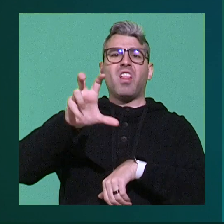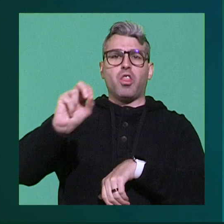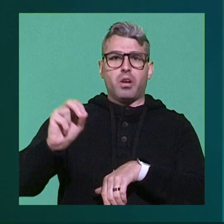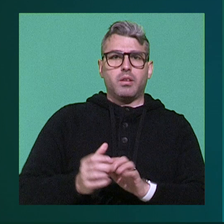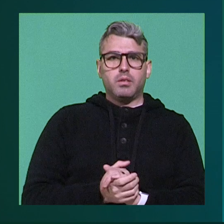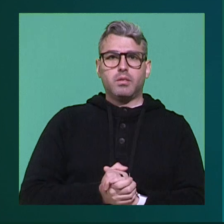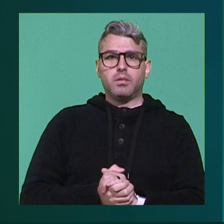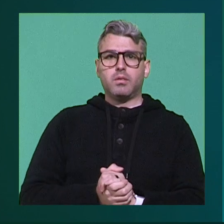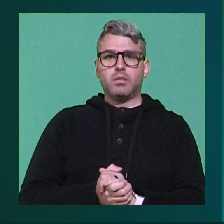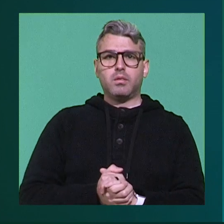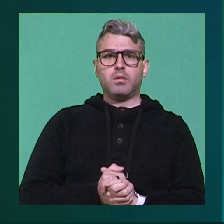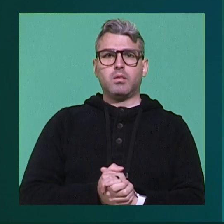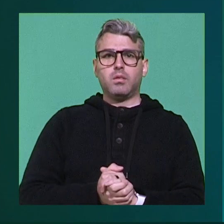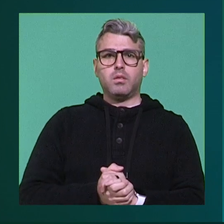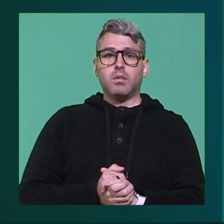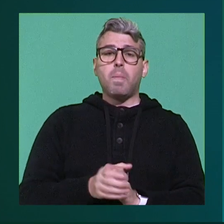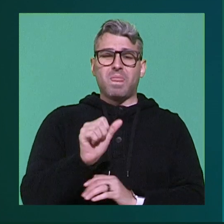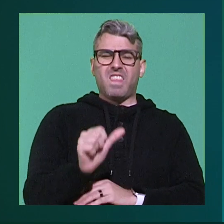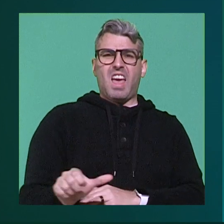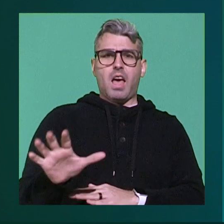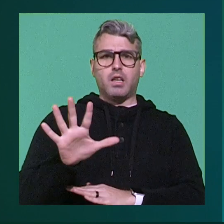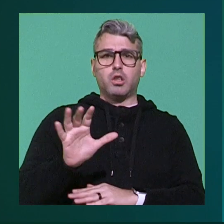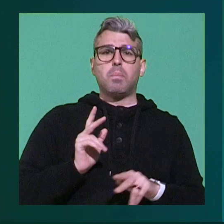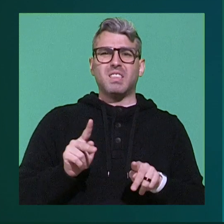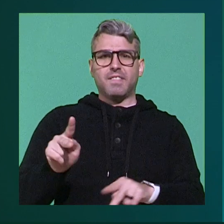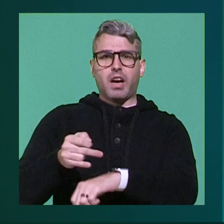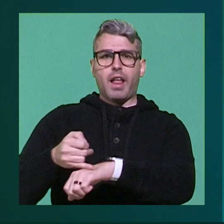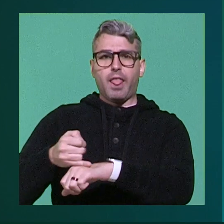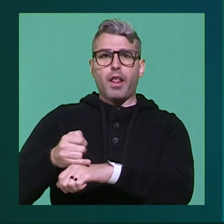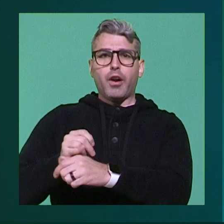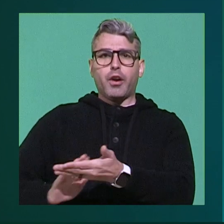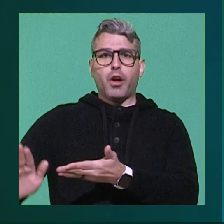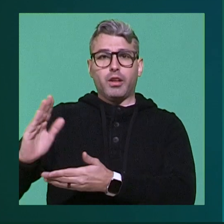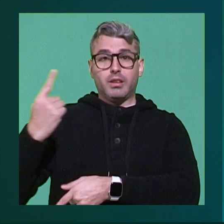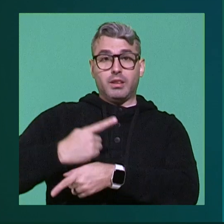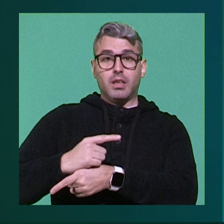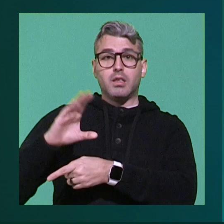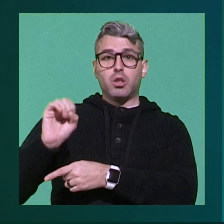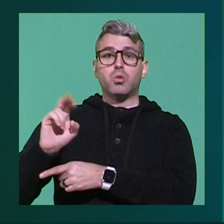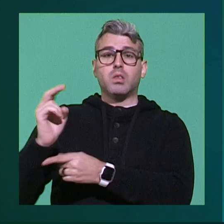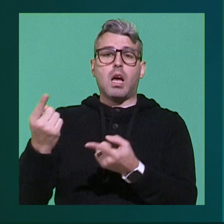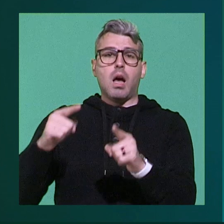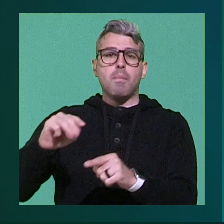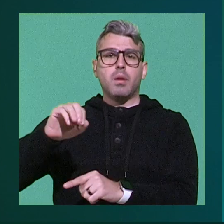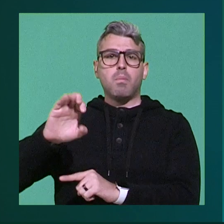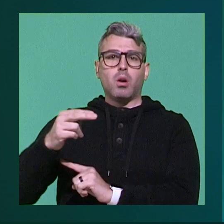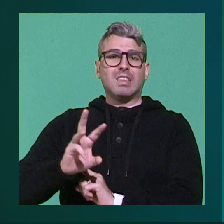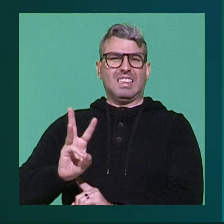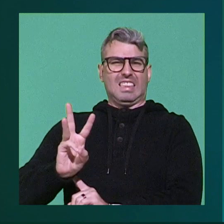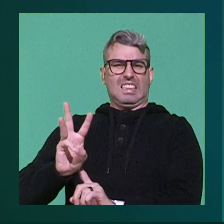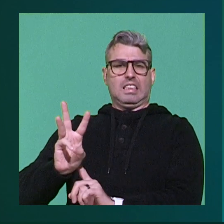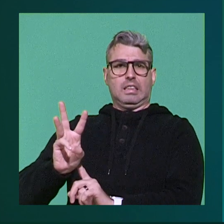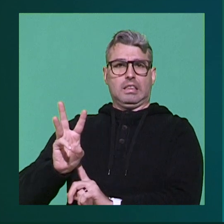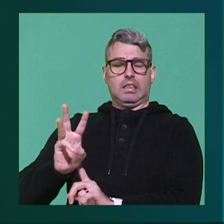p.m. The Asian Pacific Islander College Day at CSU Sacramento is on March 6th. This event is